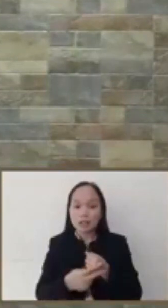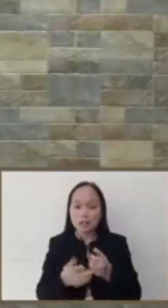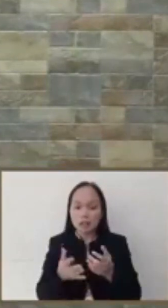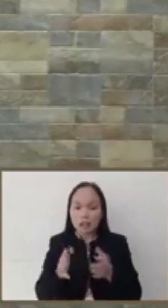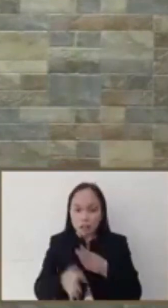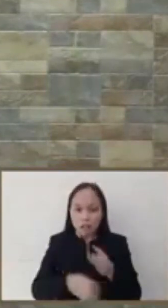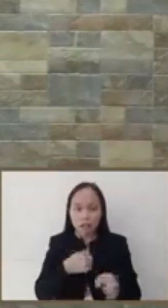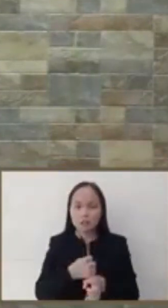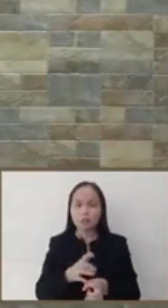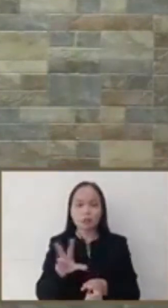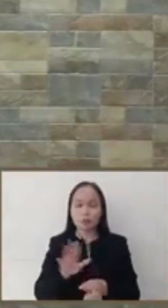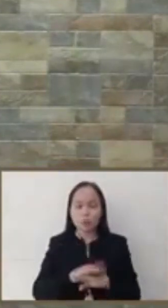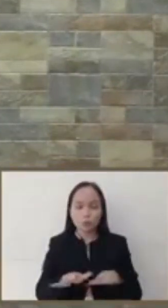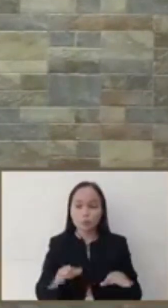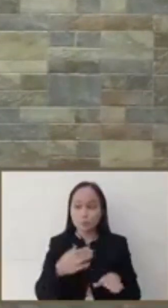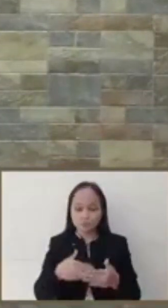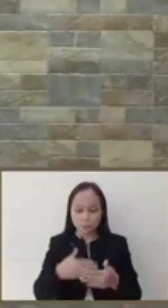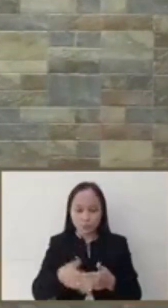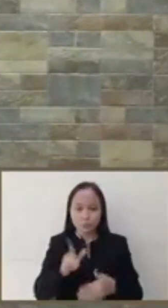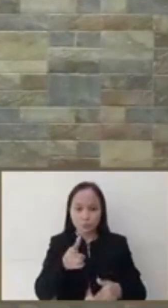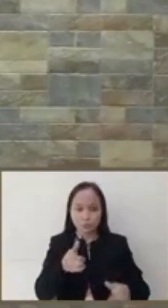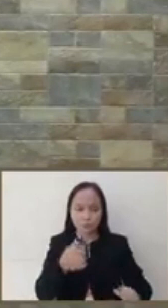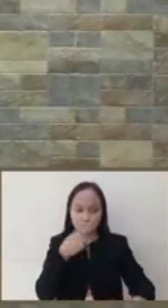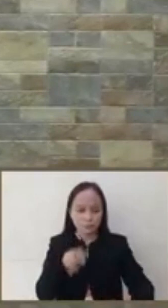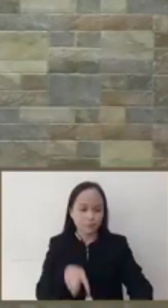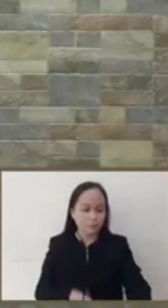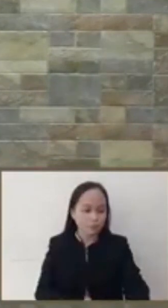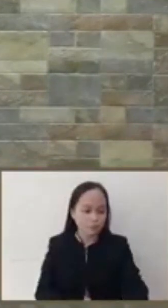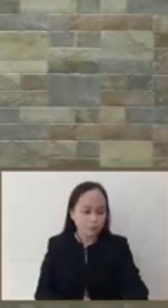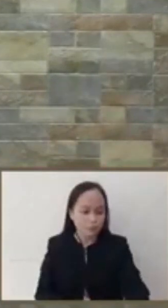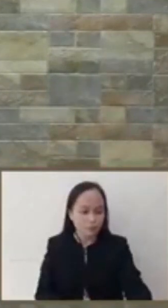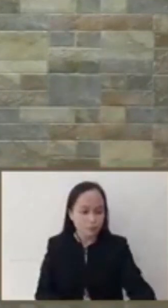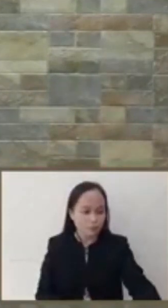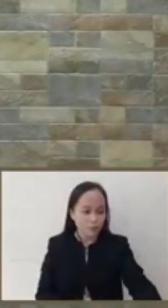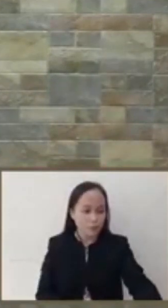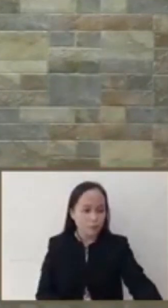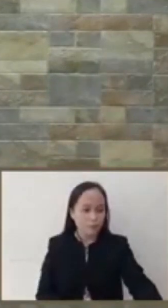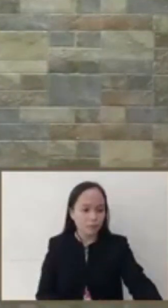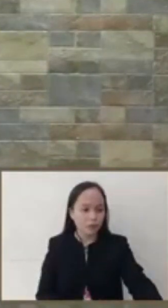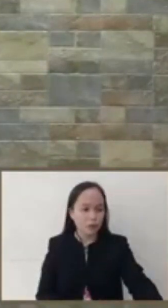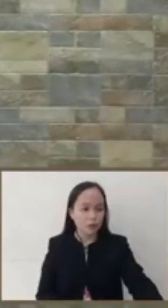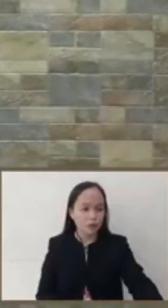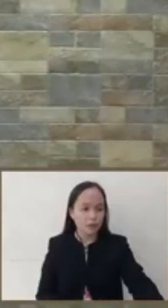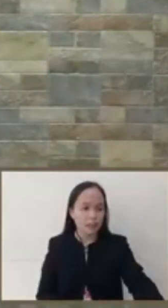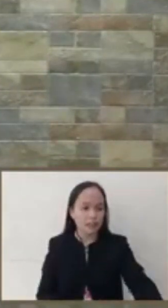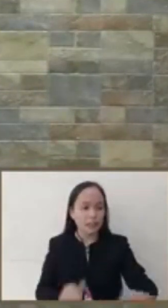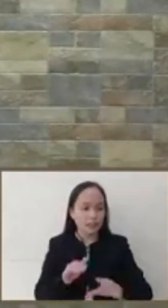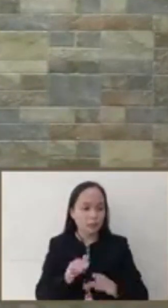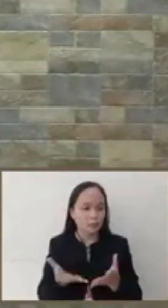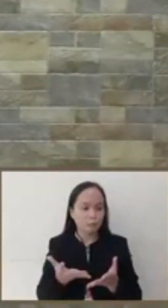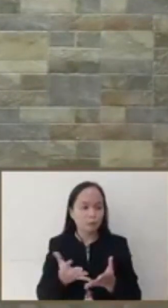earth. Verse number 20, but lay up for yourselves treasures